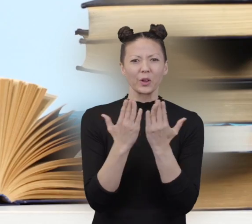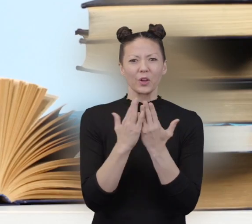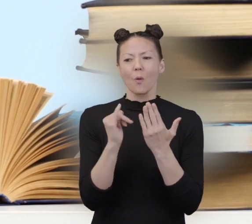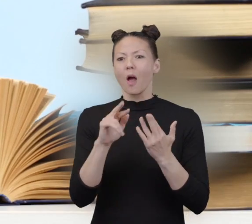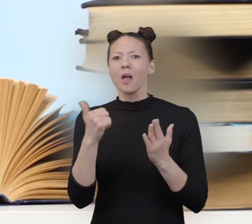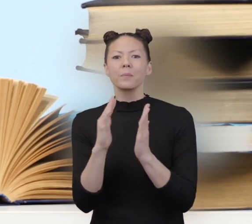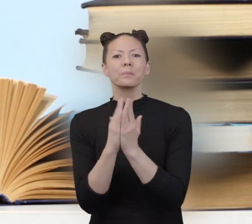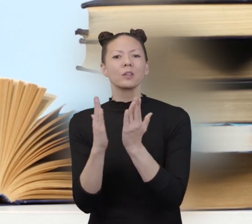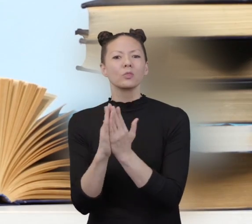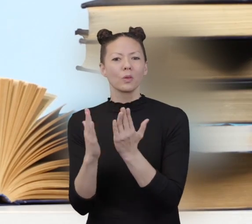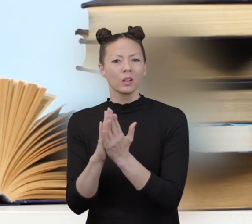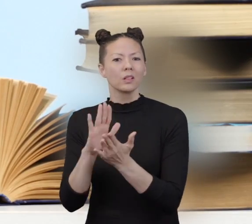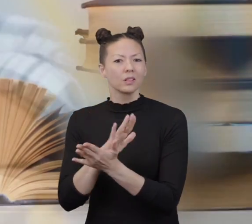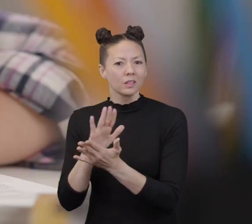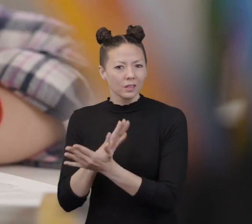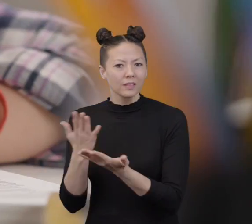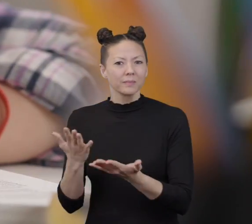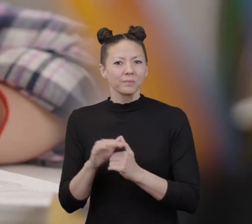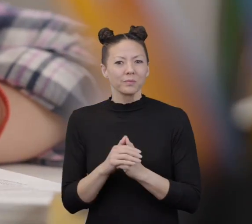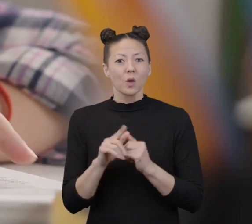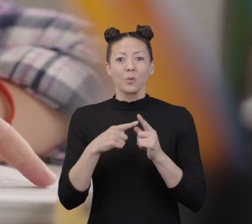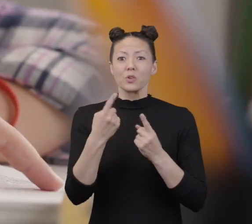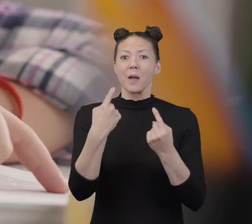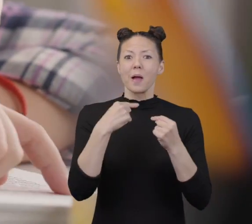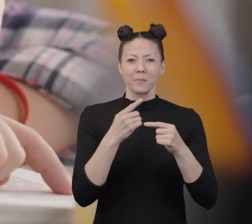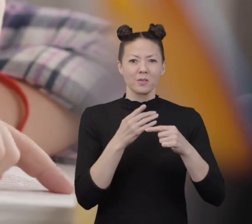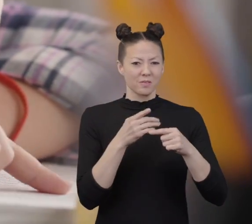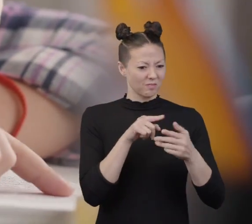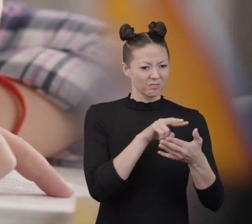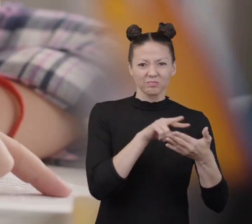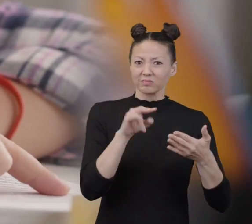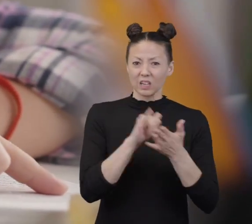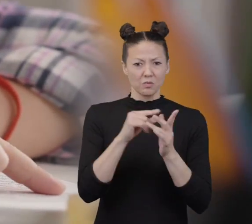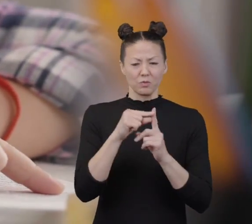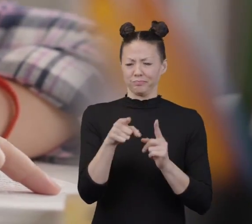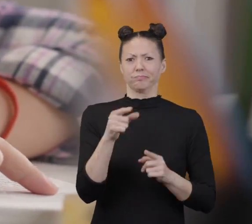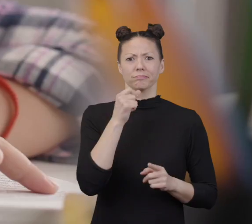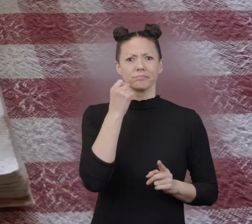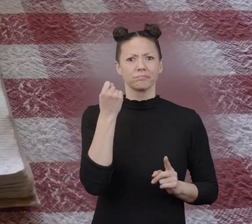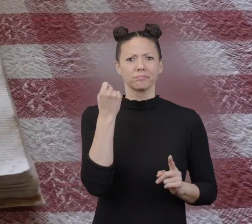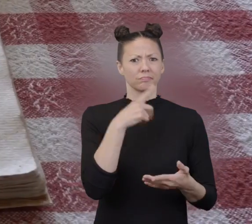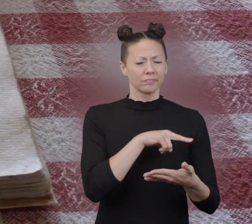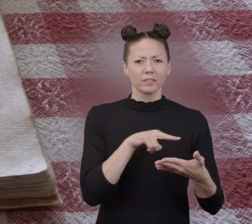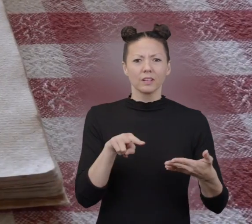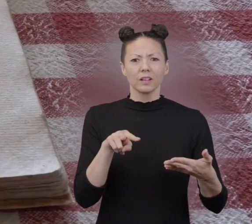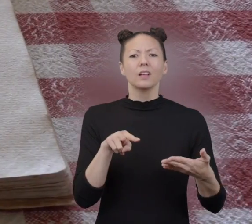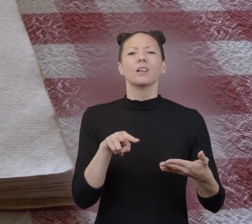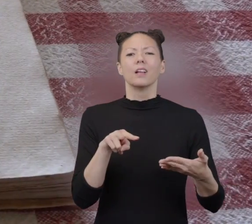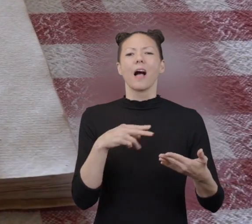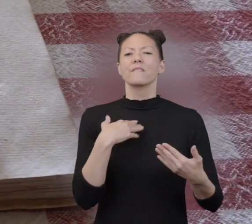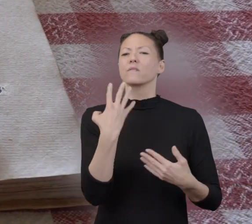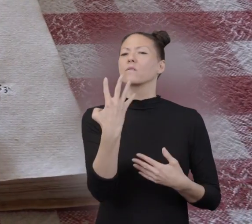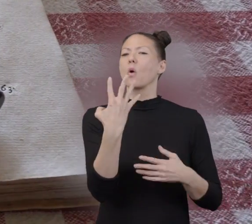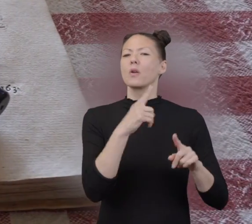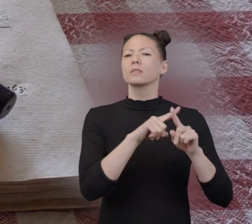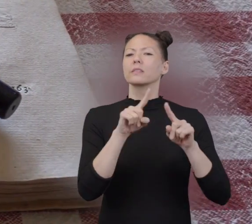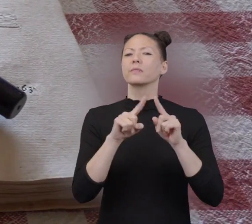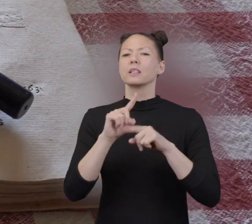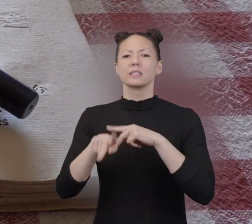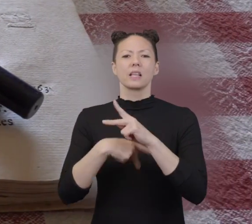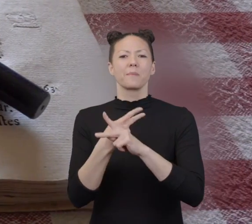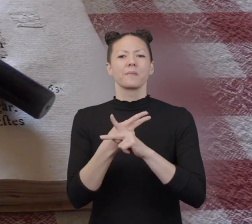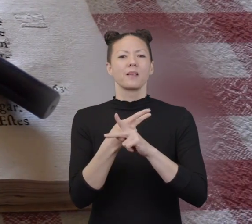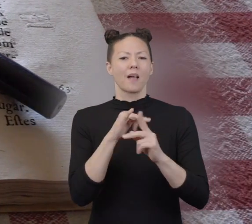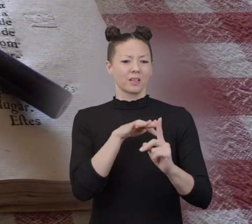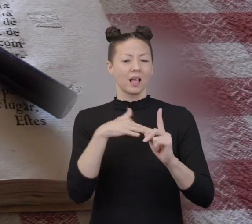material. When you come across a word you don't understand, here are 4 types of context clues